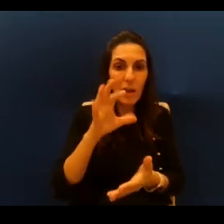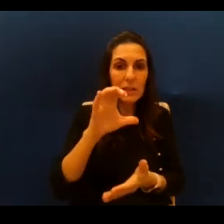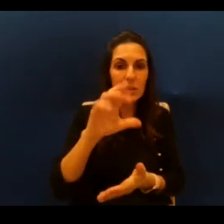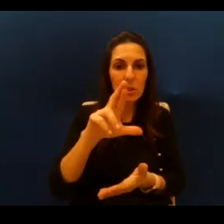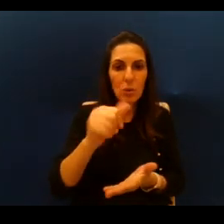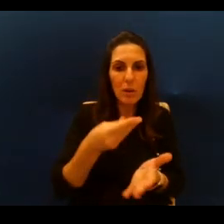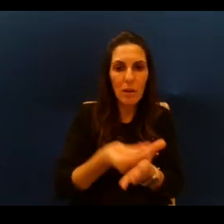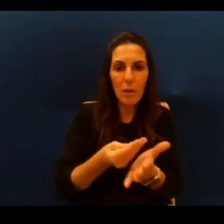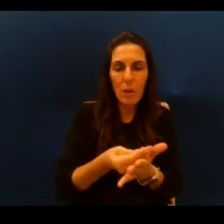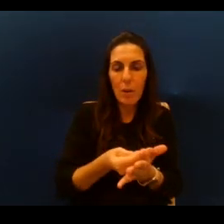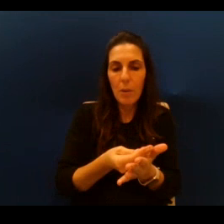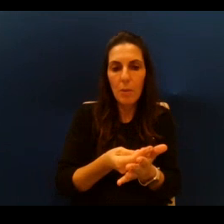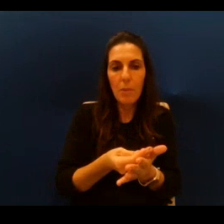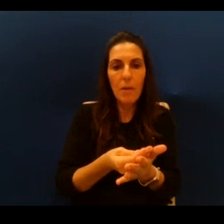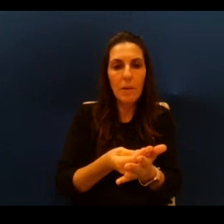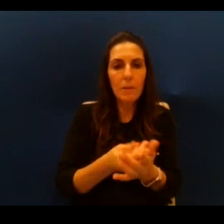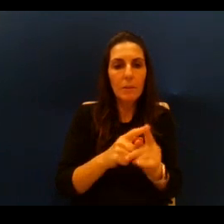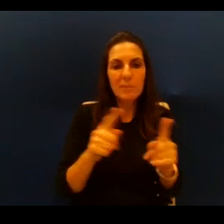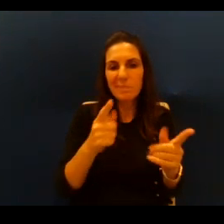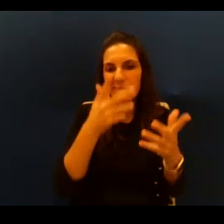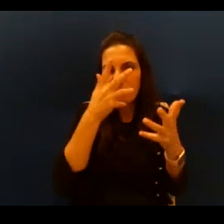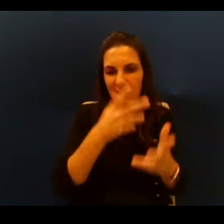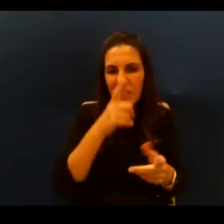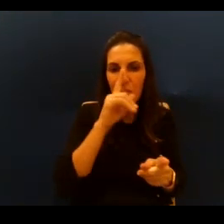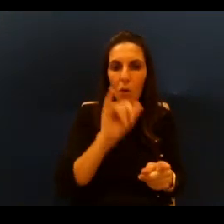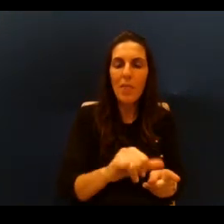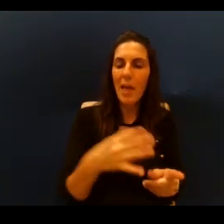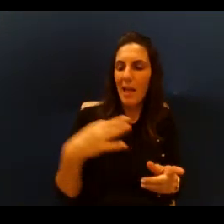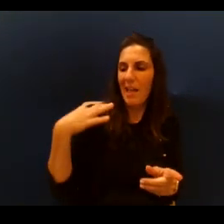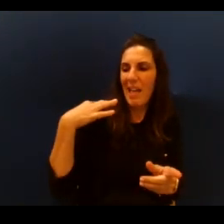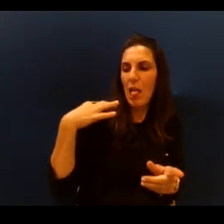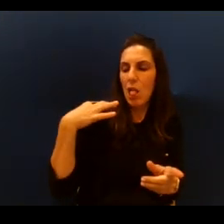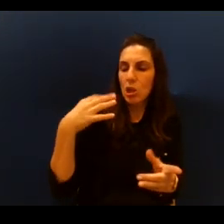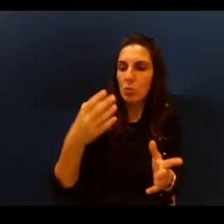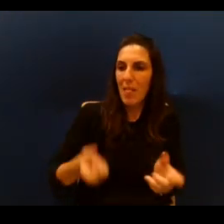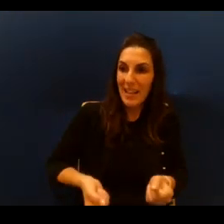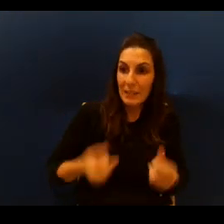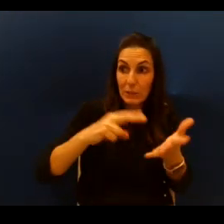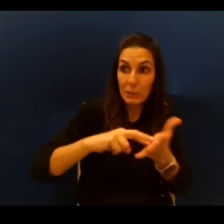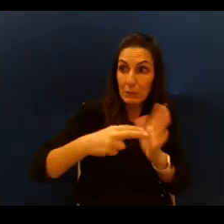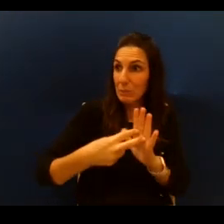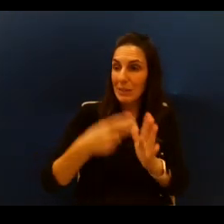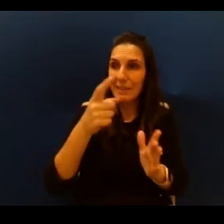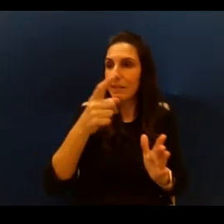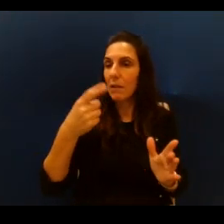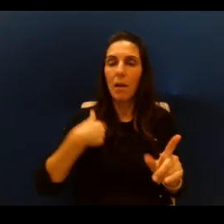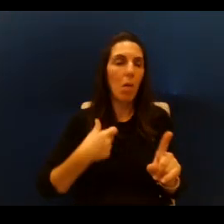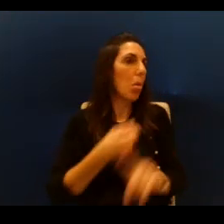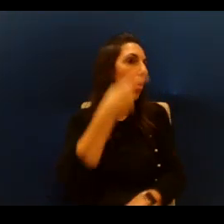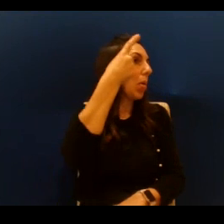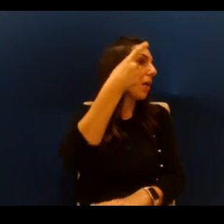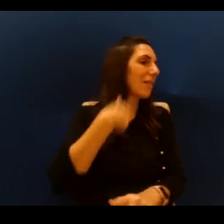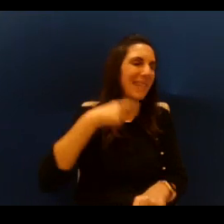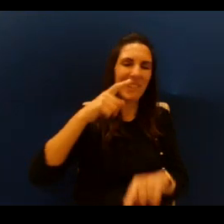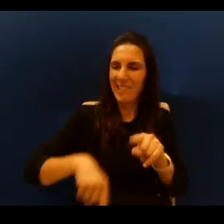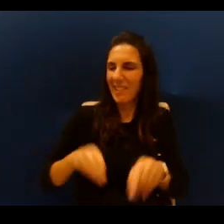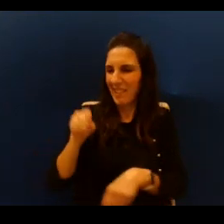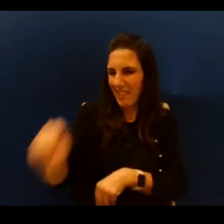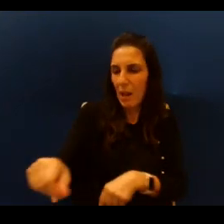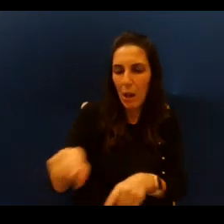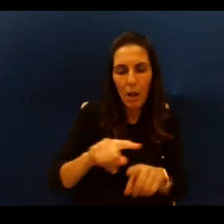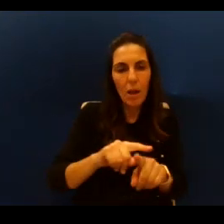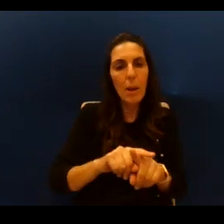it's going to, eligible expenses, we're not able to use CRA funds. But personally, we all,